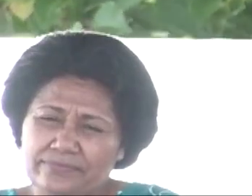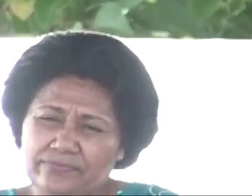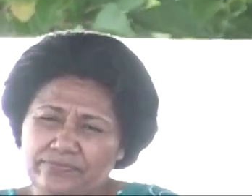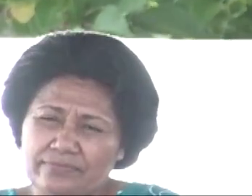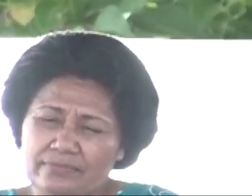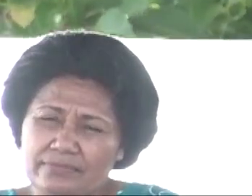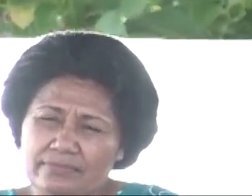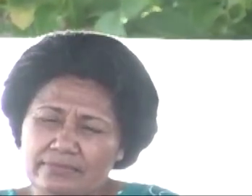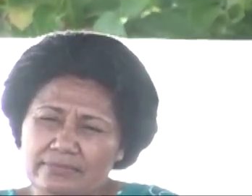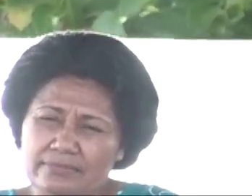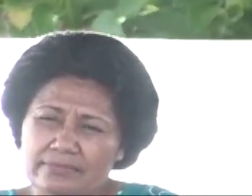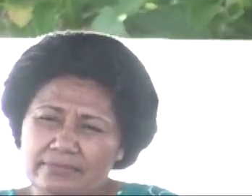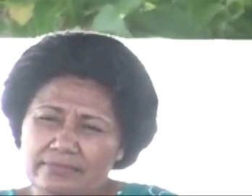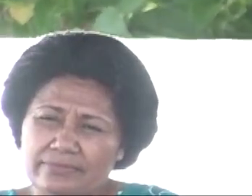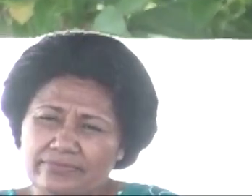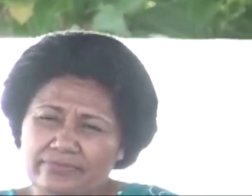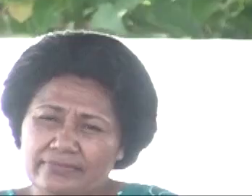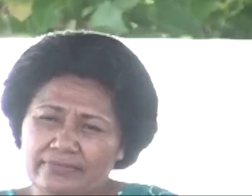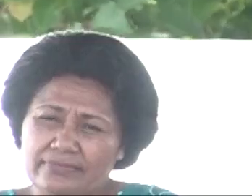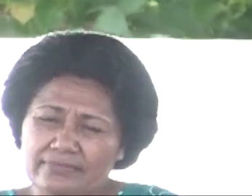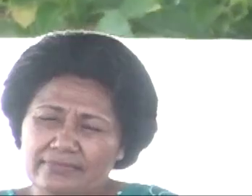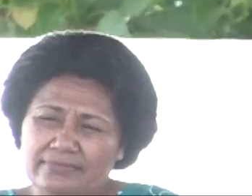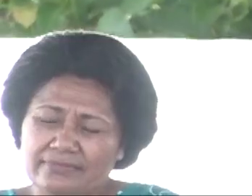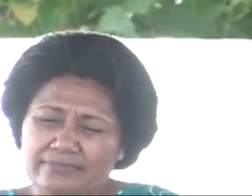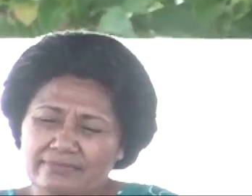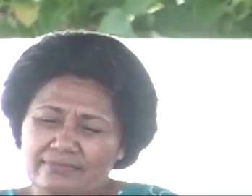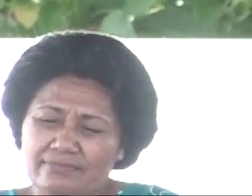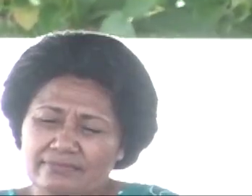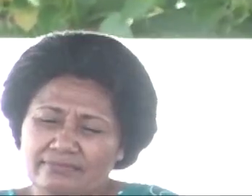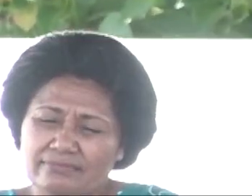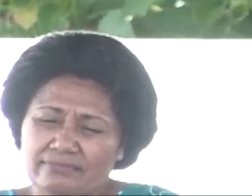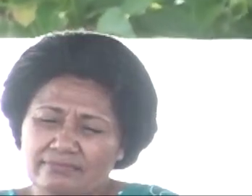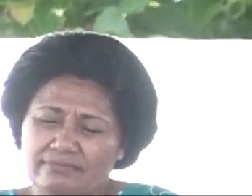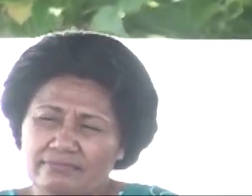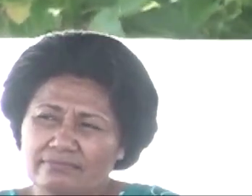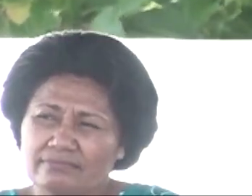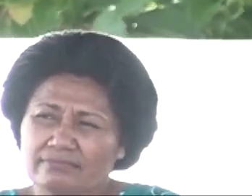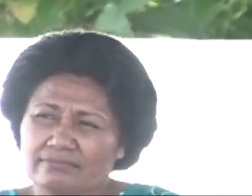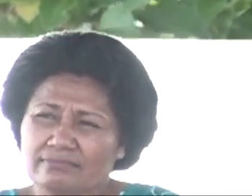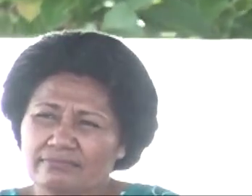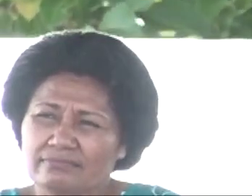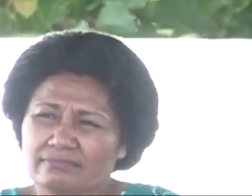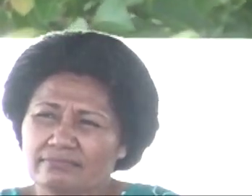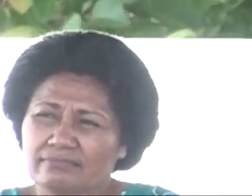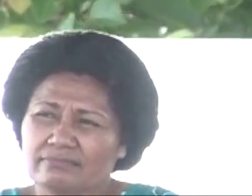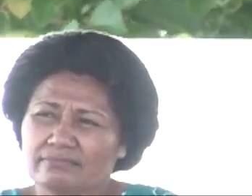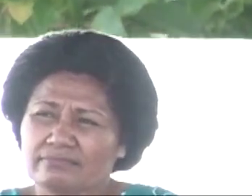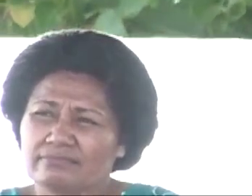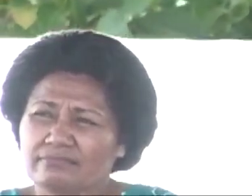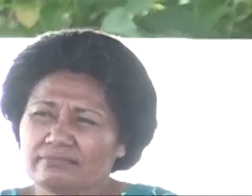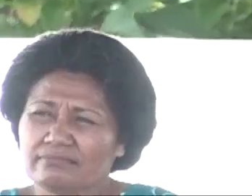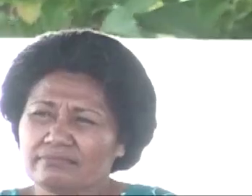anticipating the arrival of Jesus of Nazareth, our Messiah. As believers, we celebrate this time with